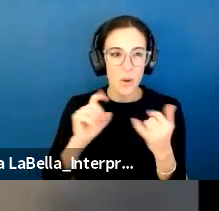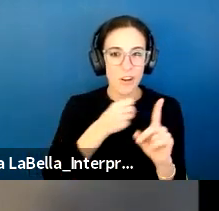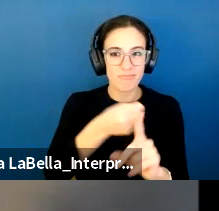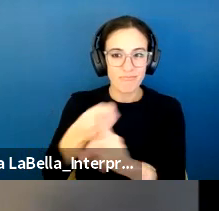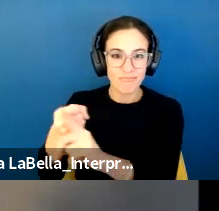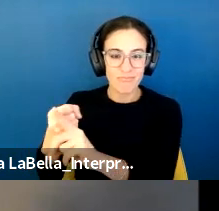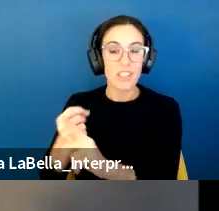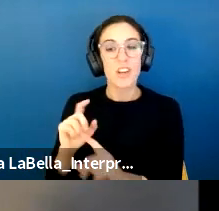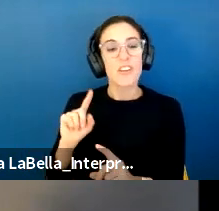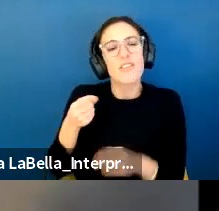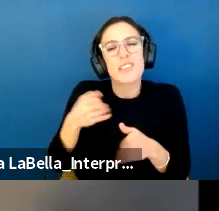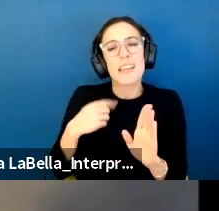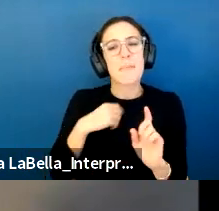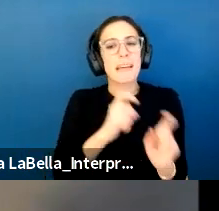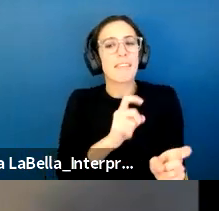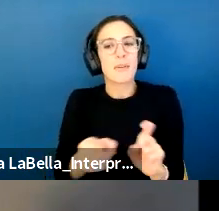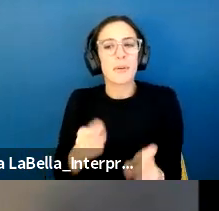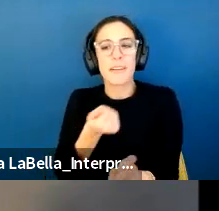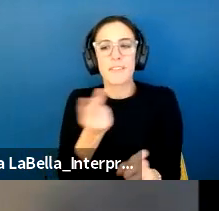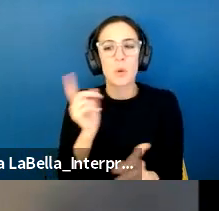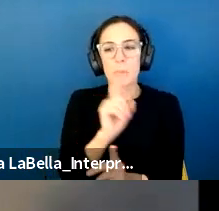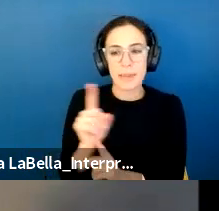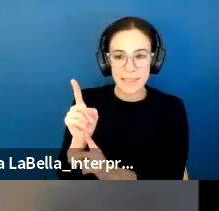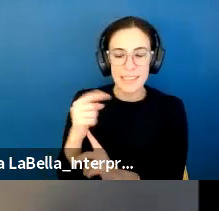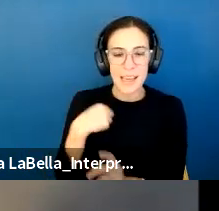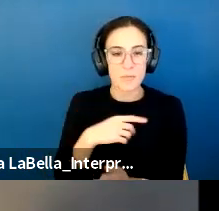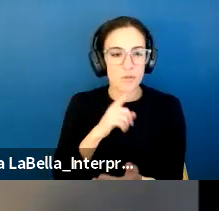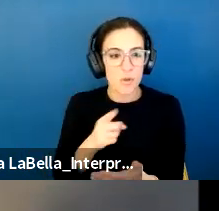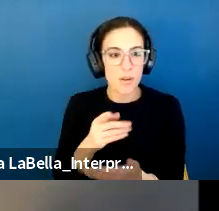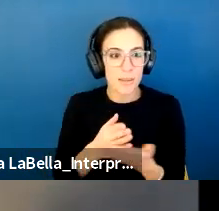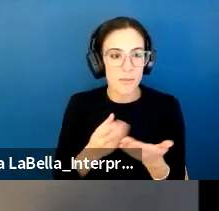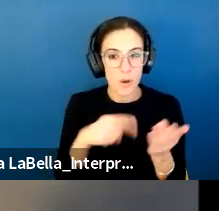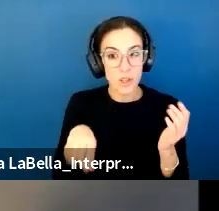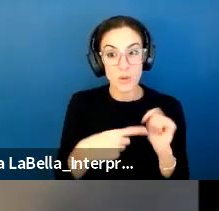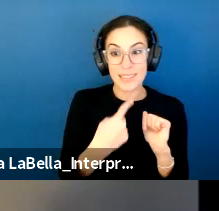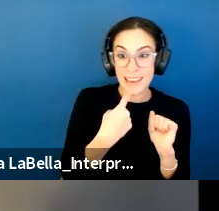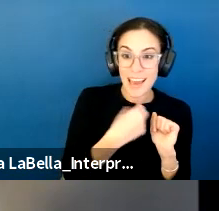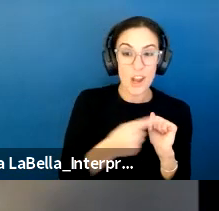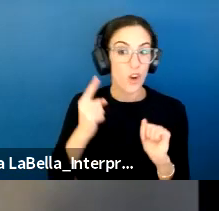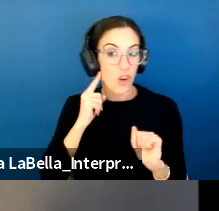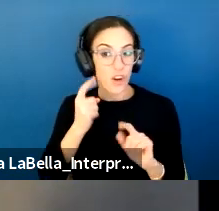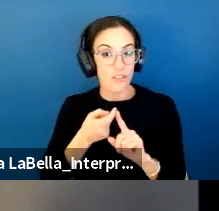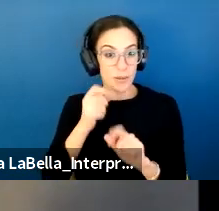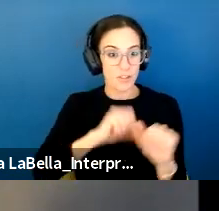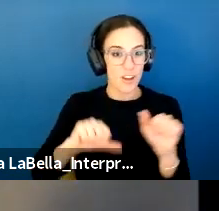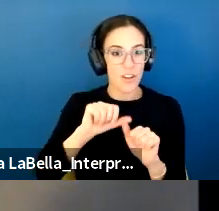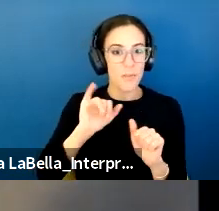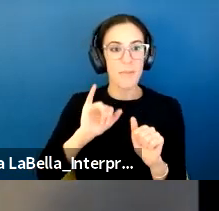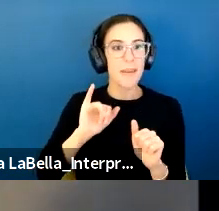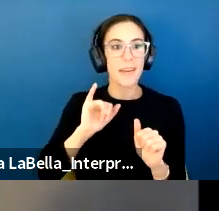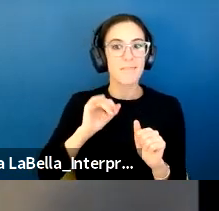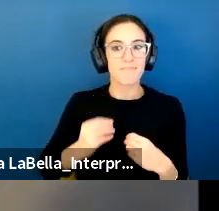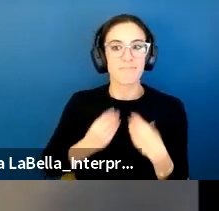few minutes. I'm sure things you said and you heard from one another may have sparked some additional things people want to